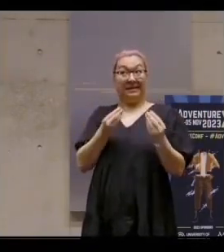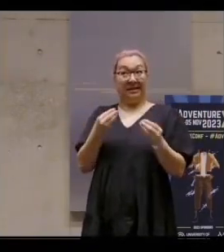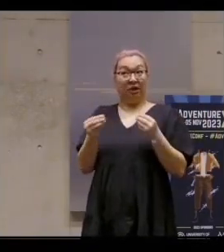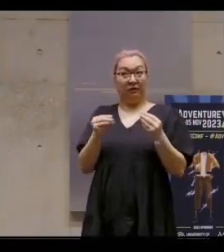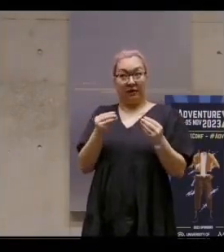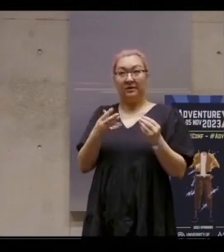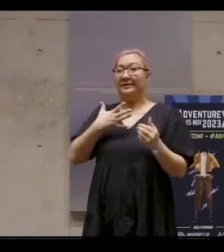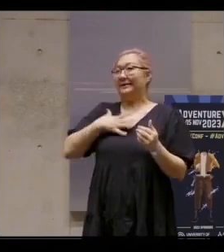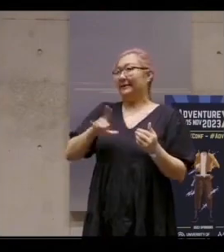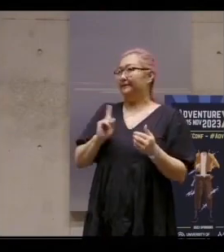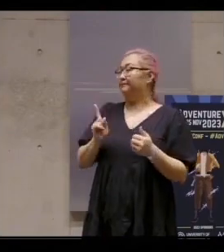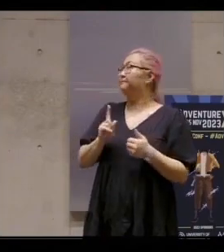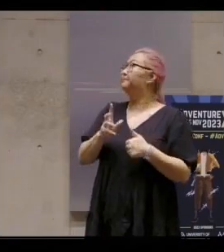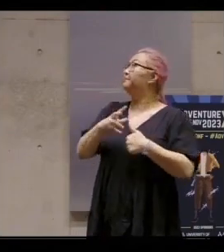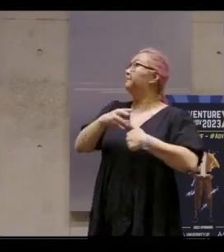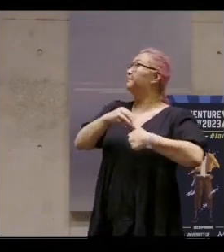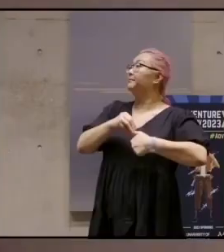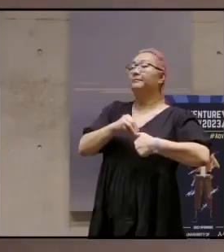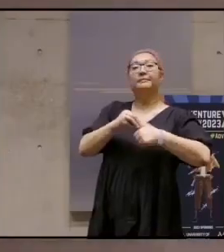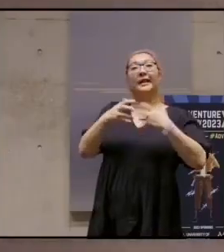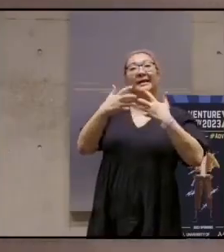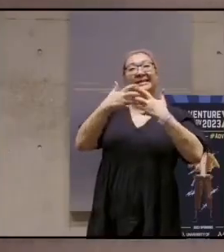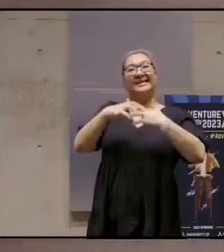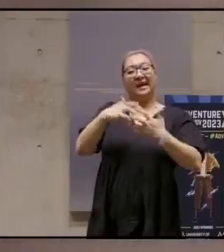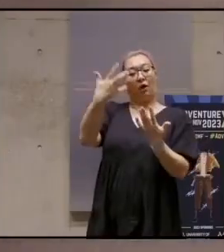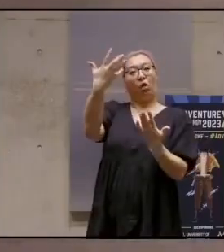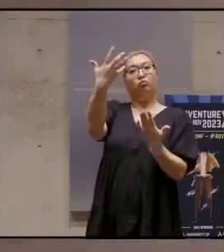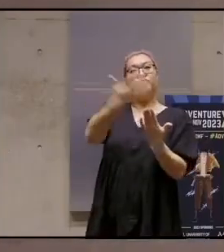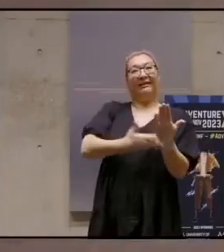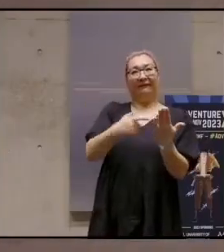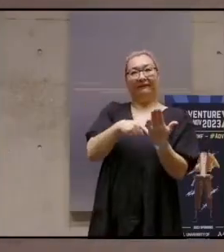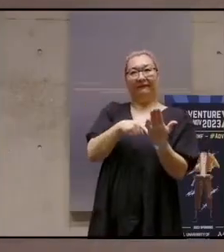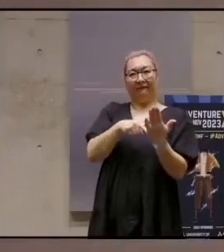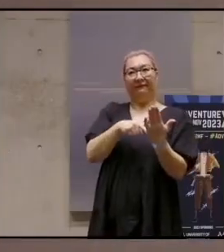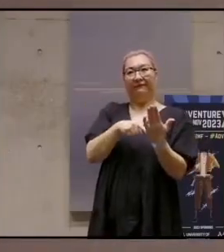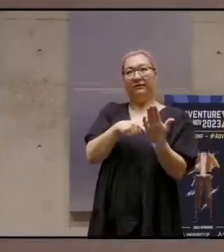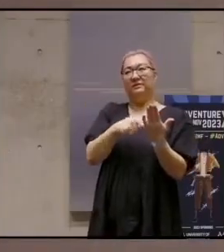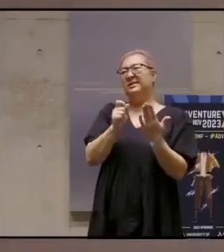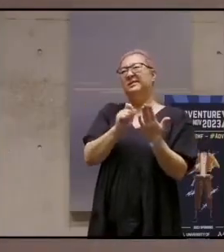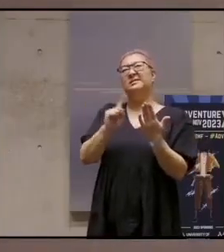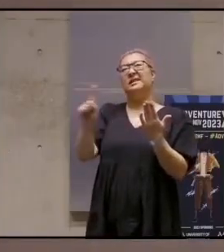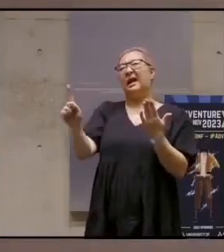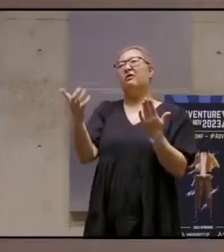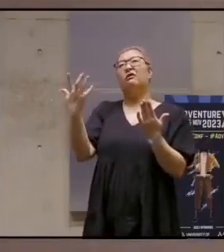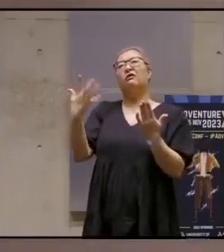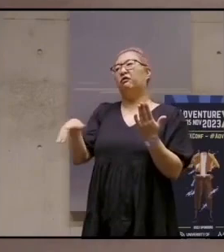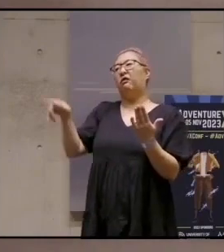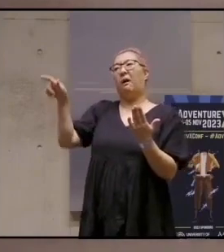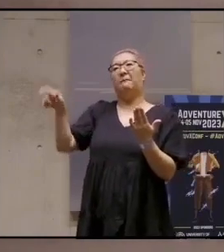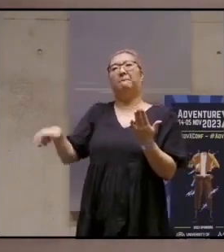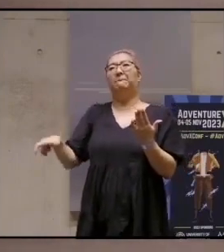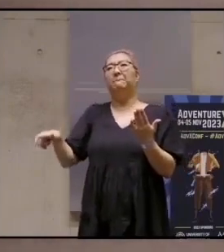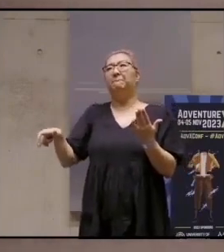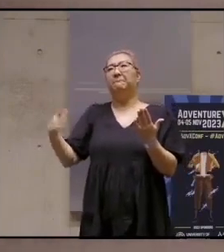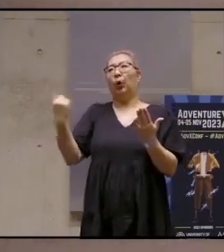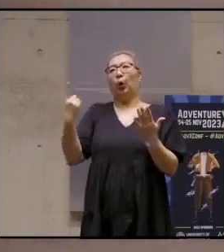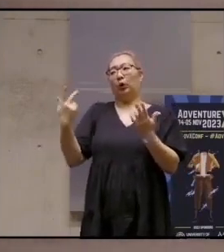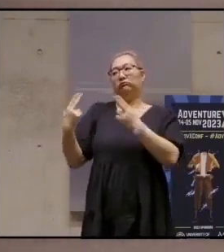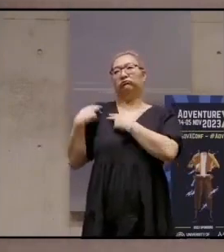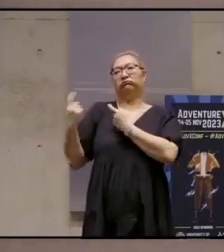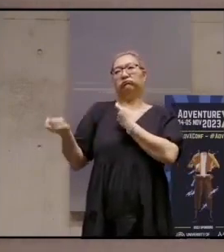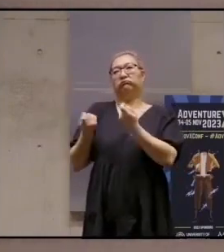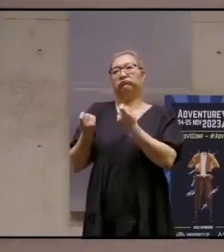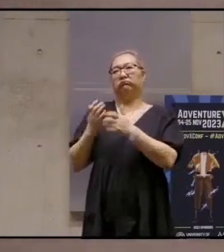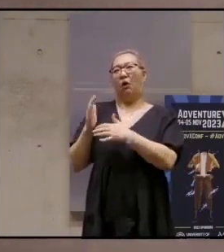brief should be sent to the studio ahead of time by whomever in your team understands things like sample rates or bit rates